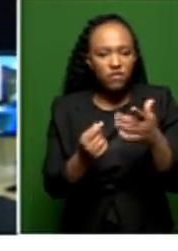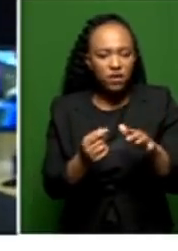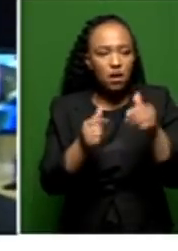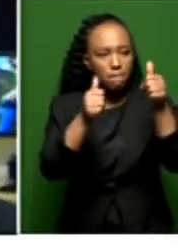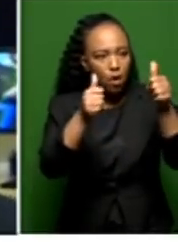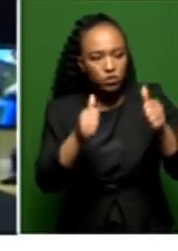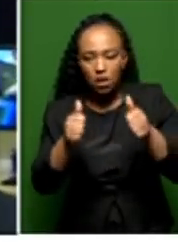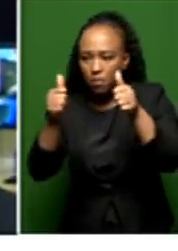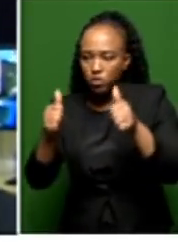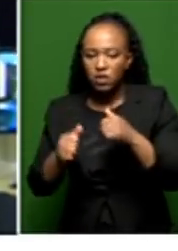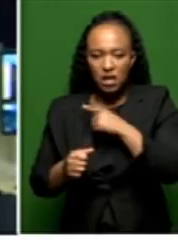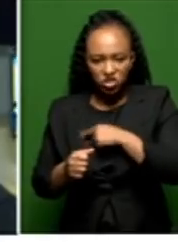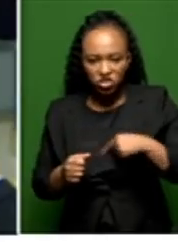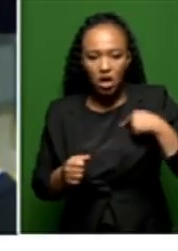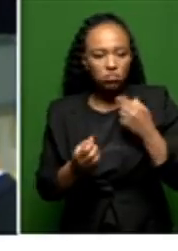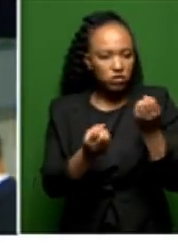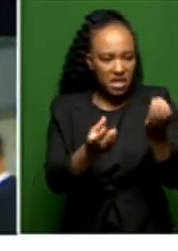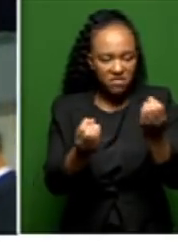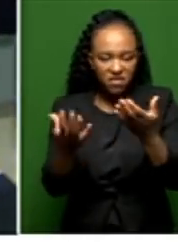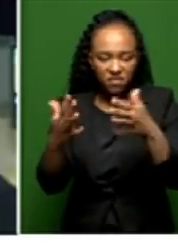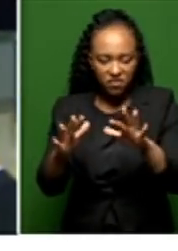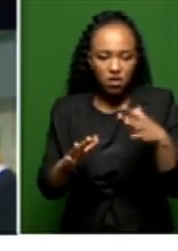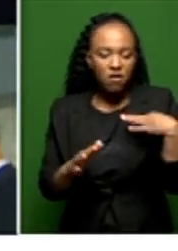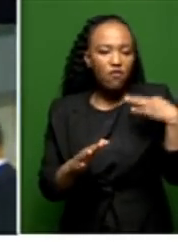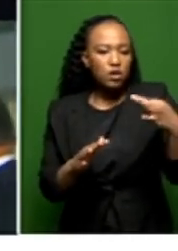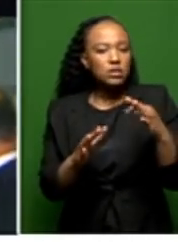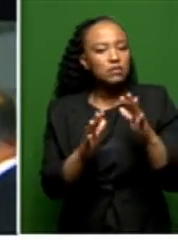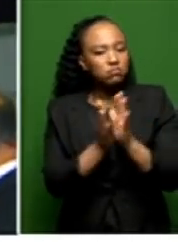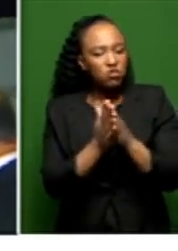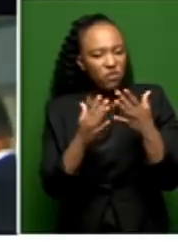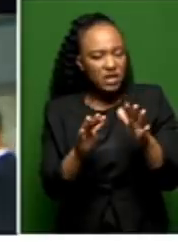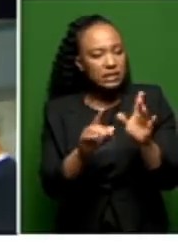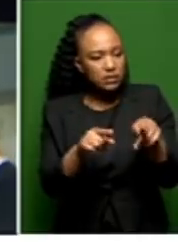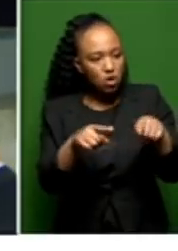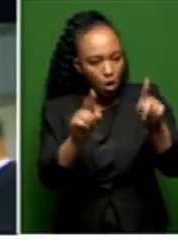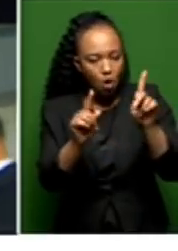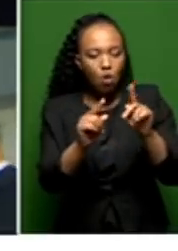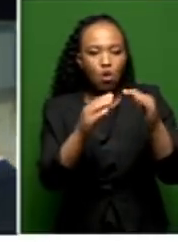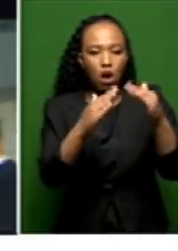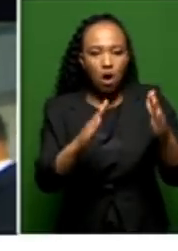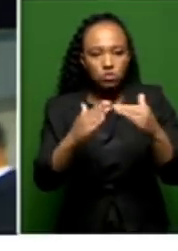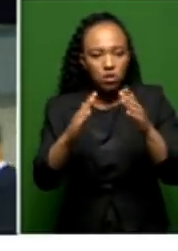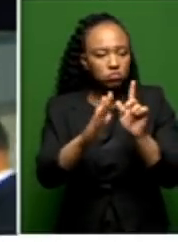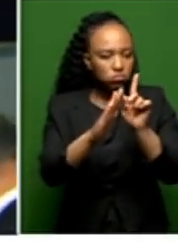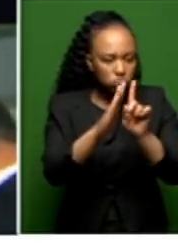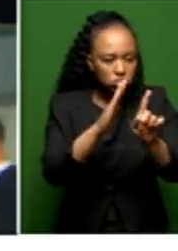posters and T-shirts, but we put our people, our volunteers, and say, go door to door. And I think it has